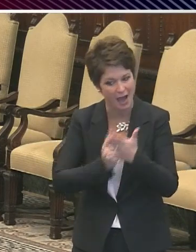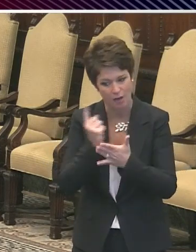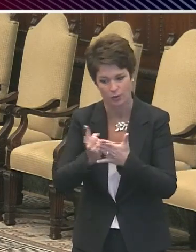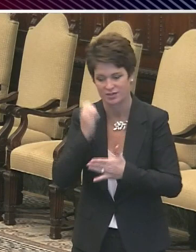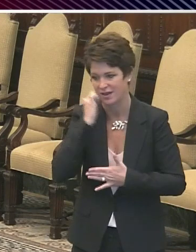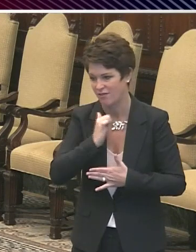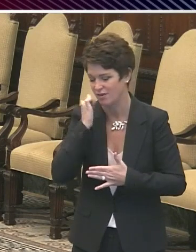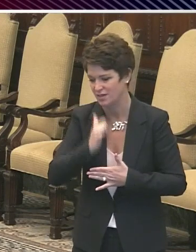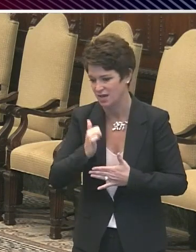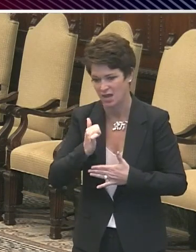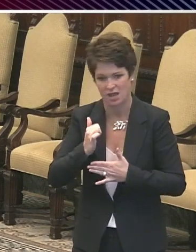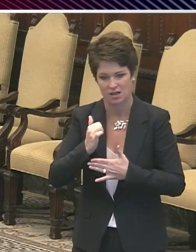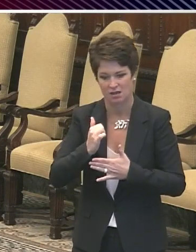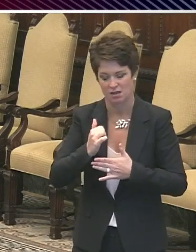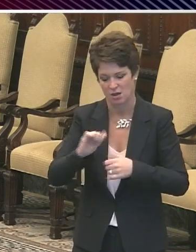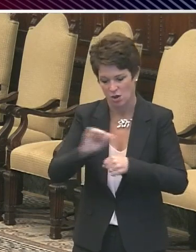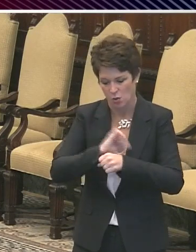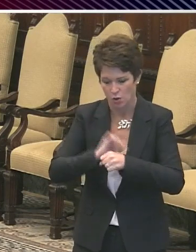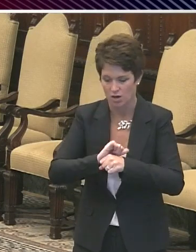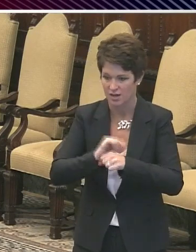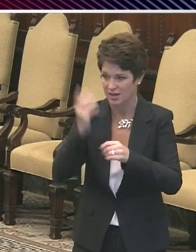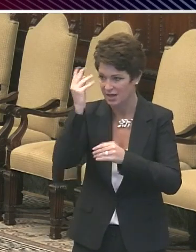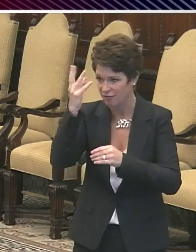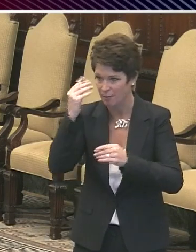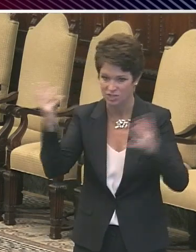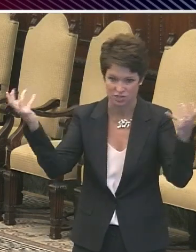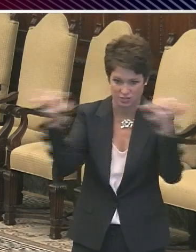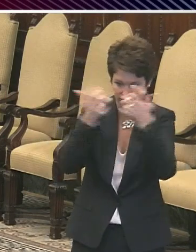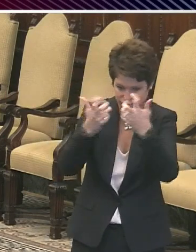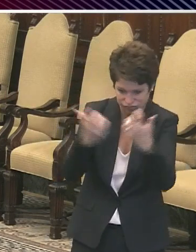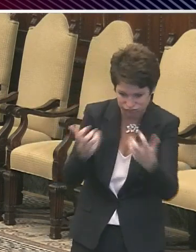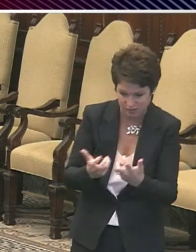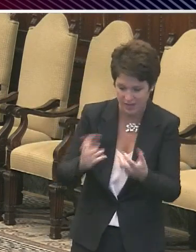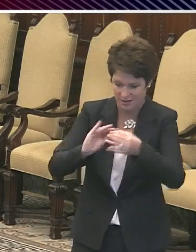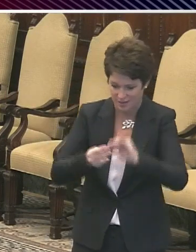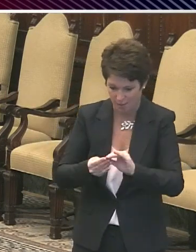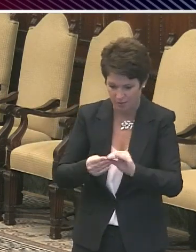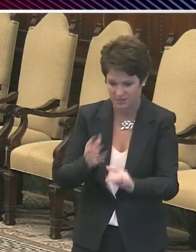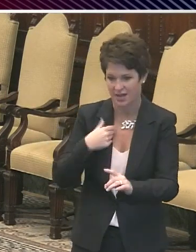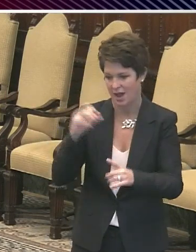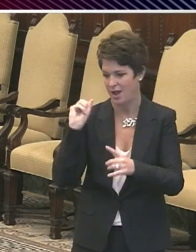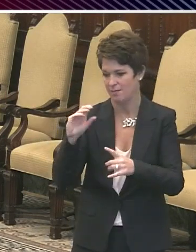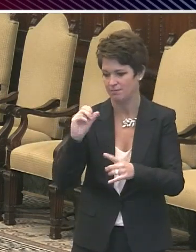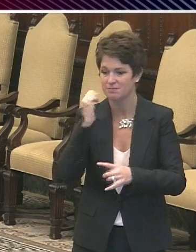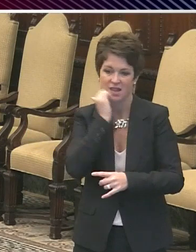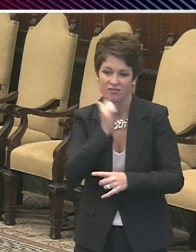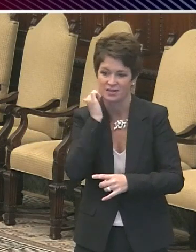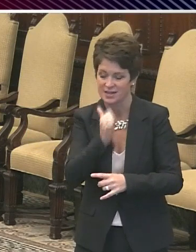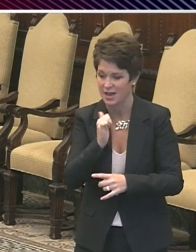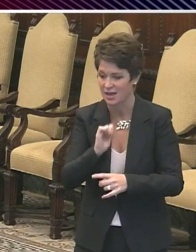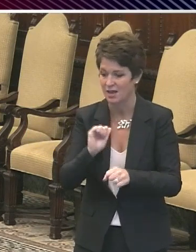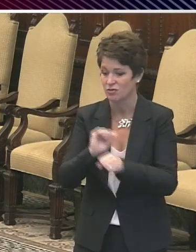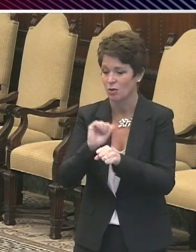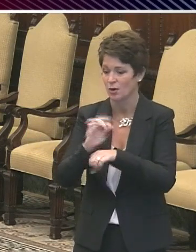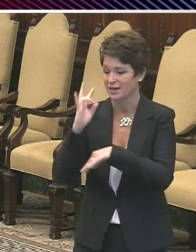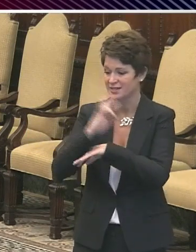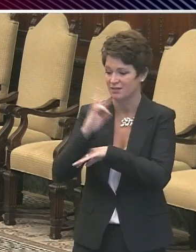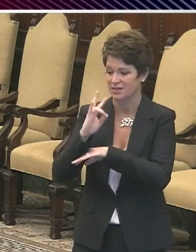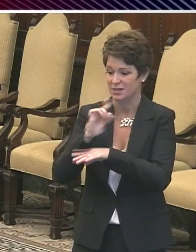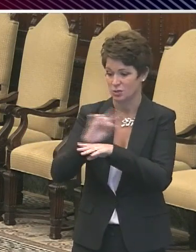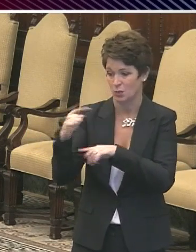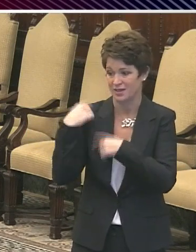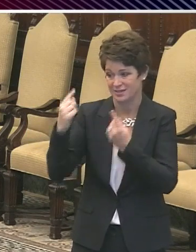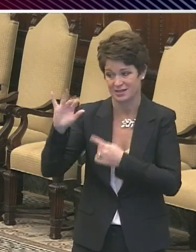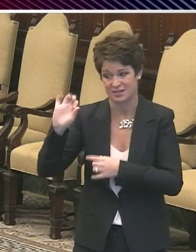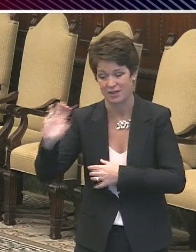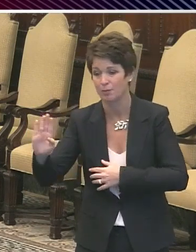day pulling in different data feeds in order to generate just those few numbers that I report every day. They've been working 7 days a week since February, and I